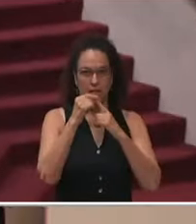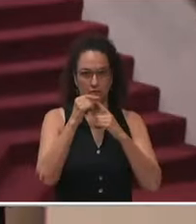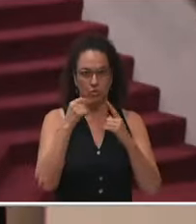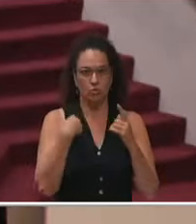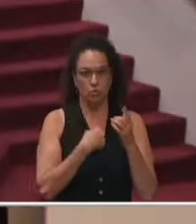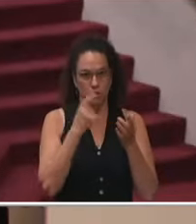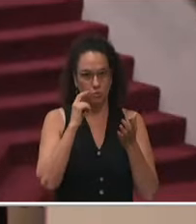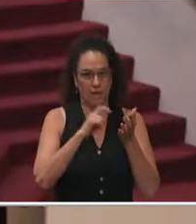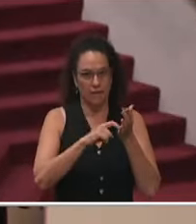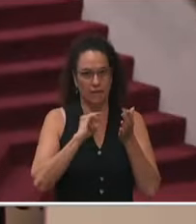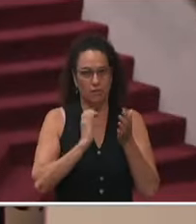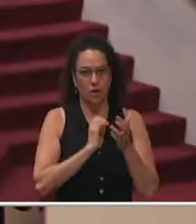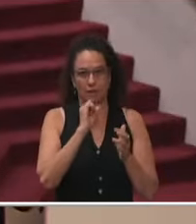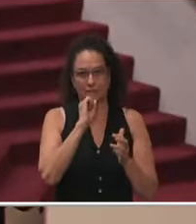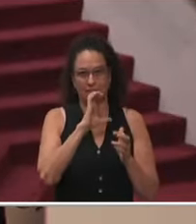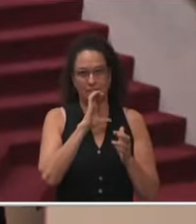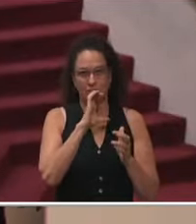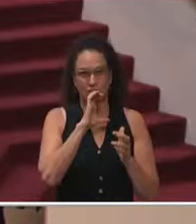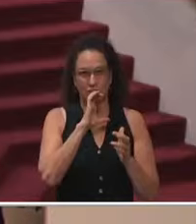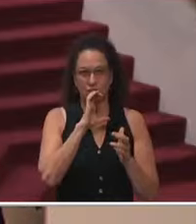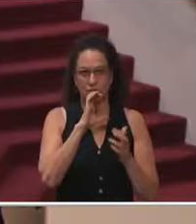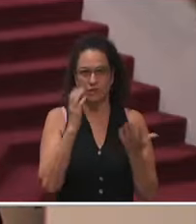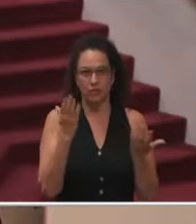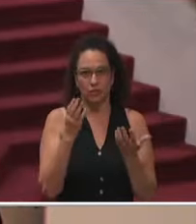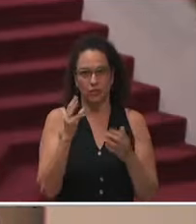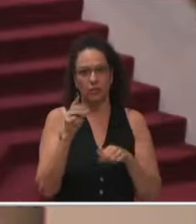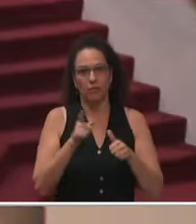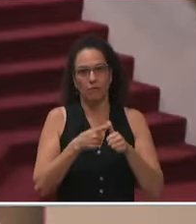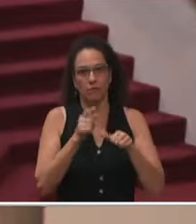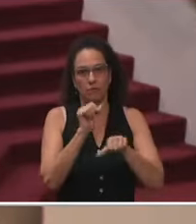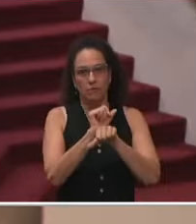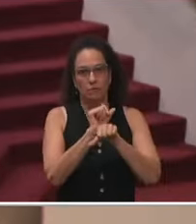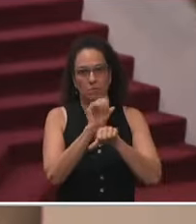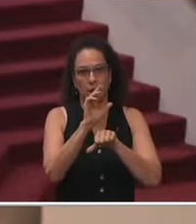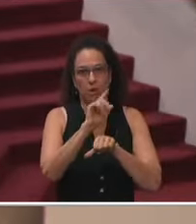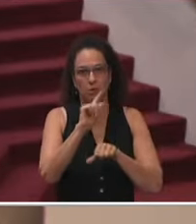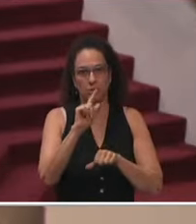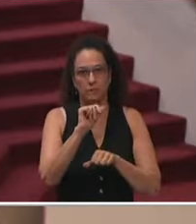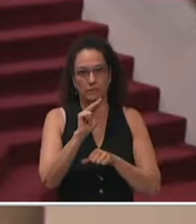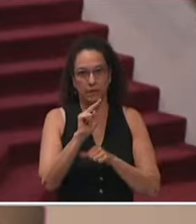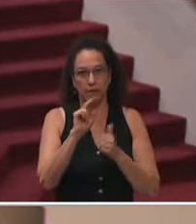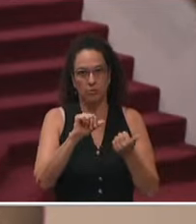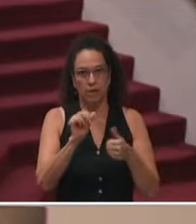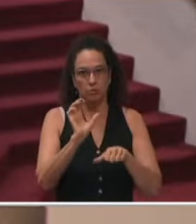our seniors' ministry here at First Mount Zion. So we say